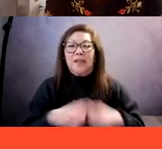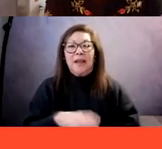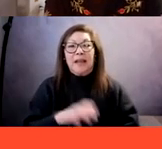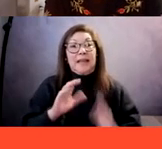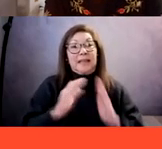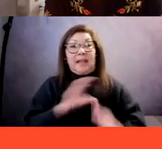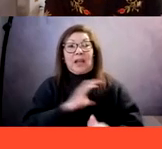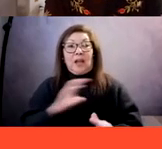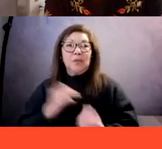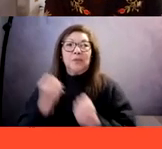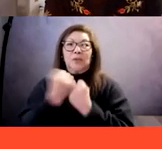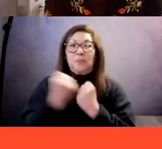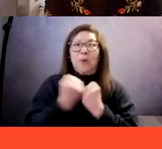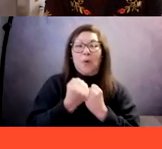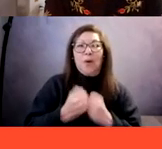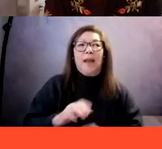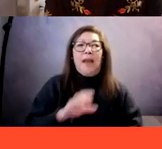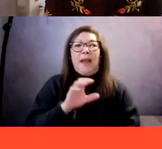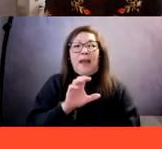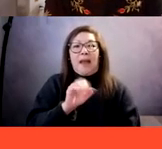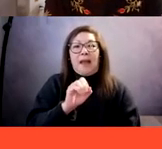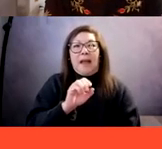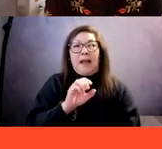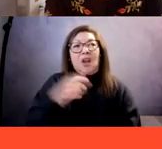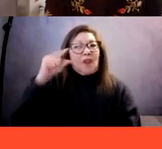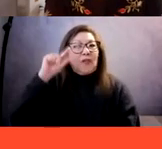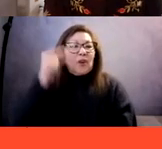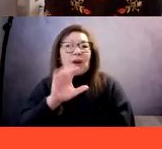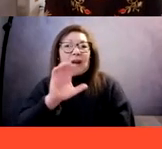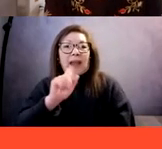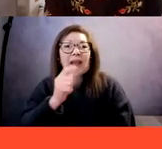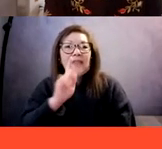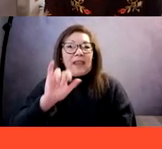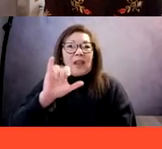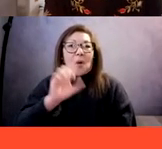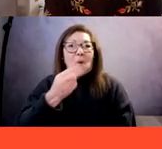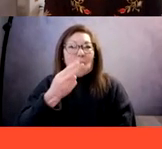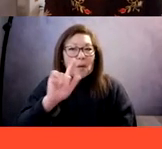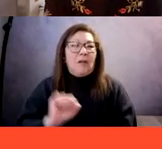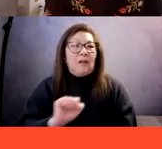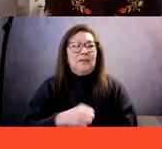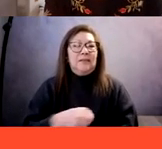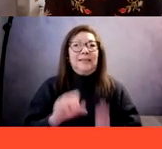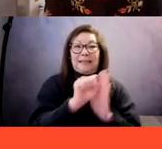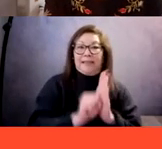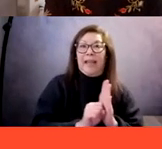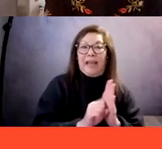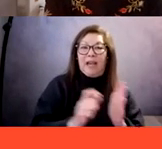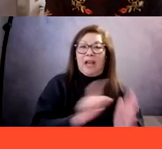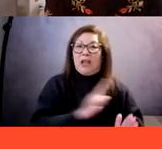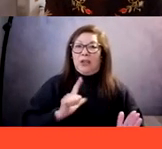the support of Governor Kathy Hochul and the New York State Legislature, who, by the way, just announced a